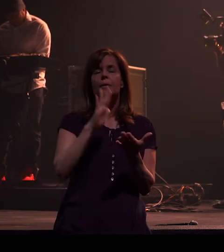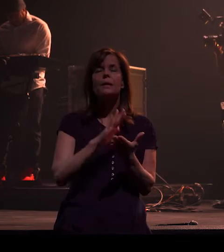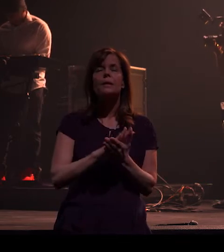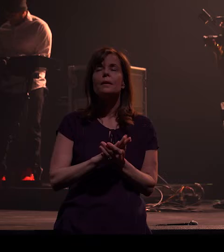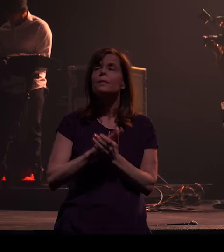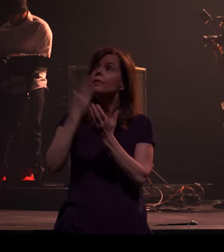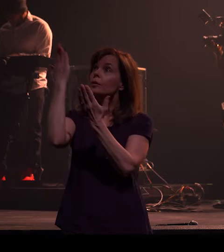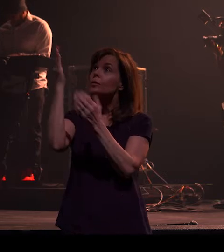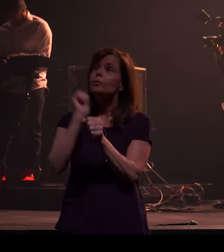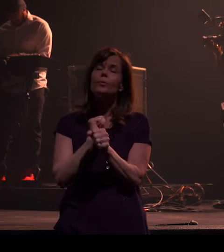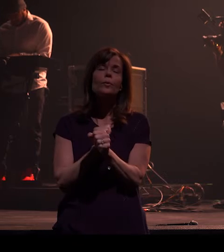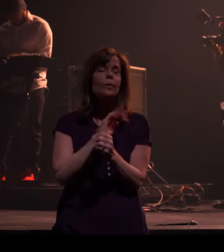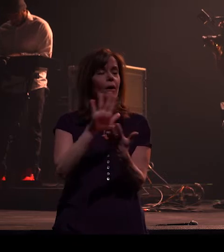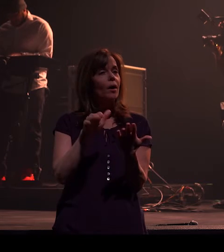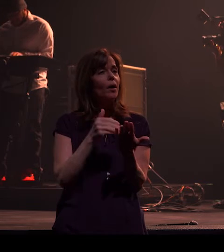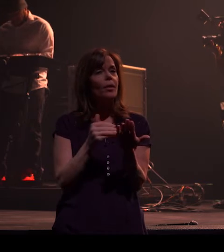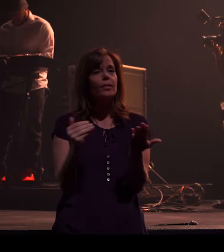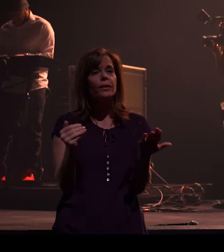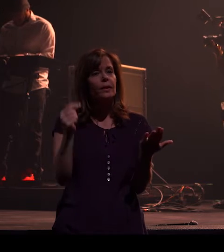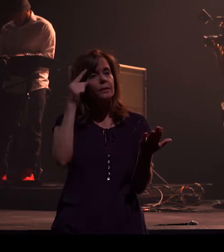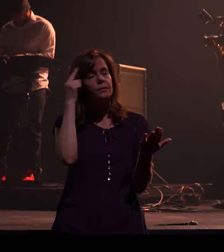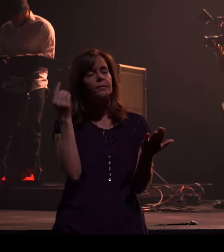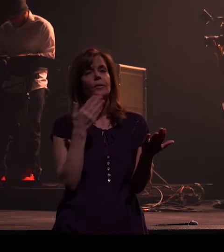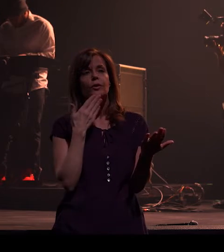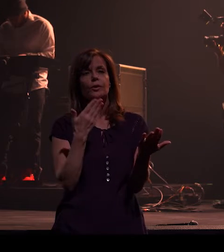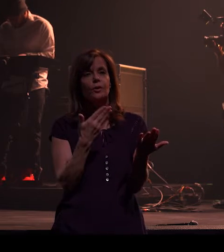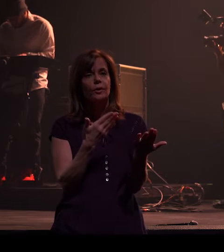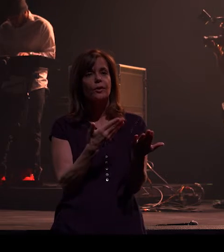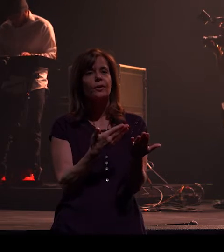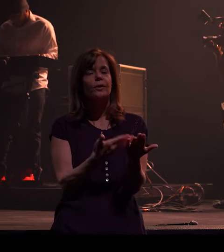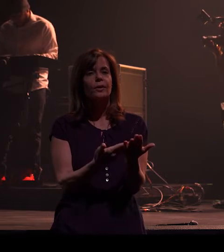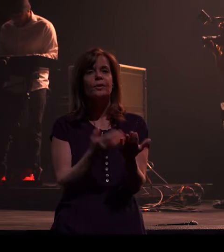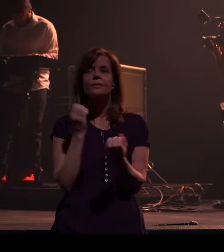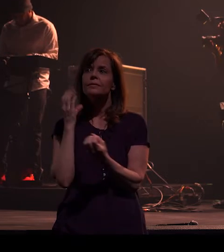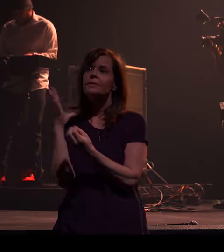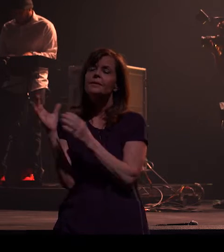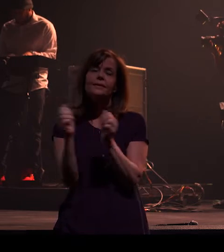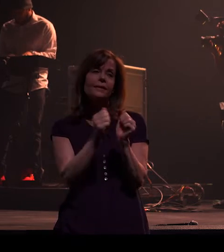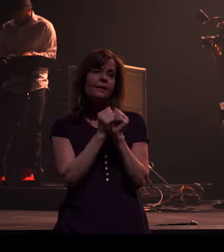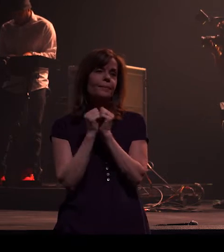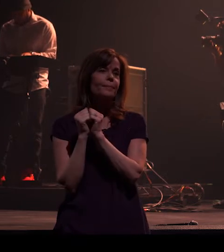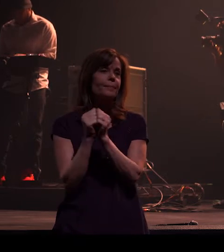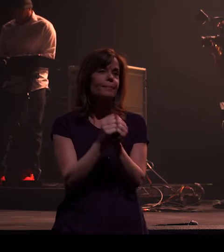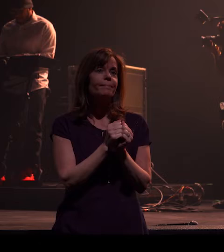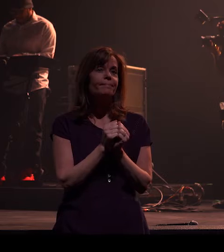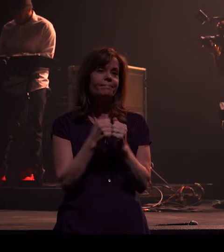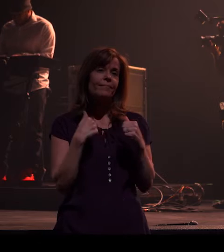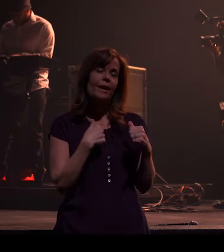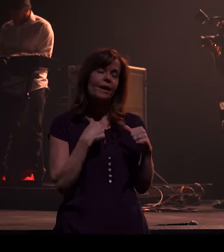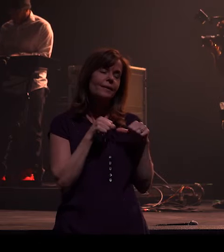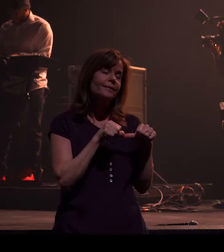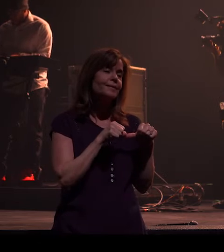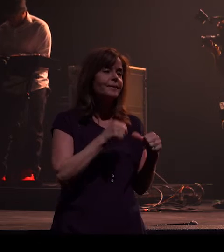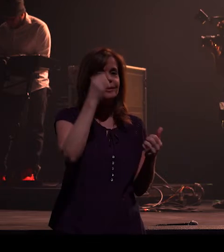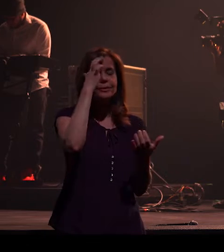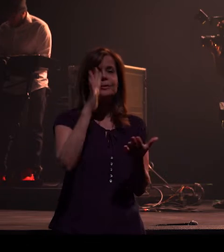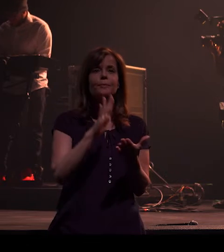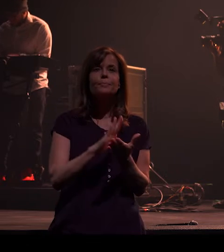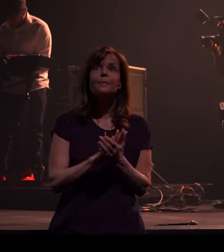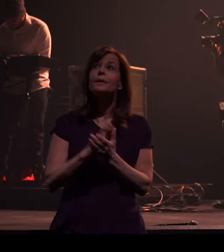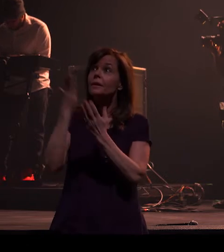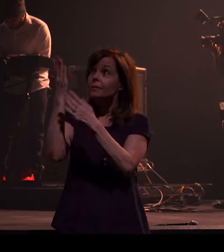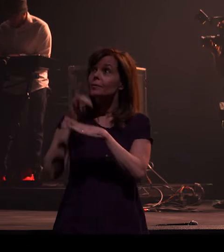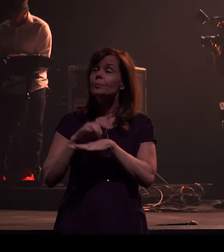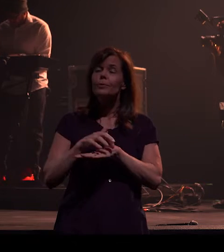you're working. All things for good. Can we sing that together? I still believe you're